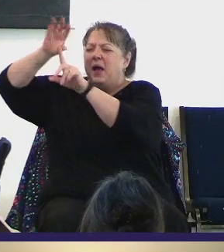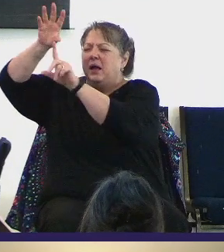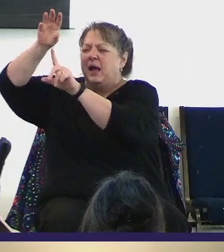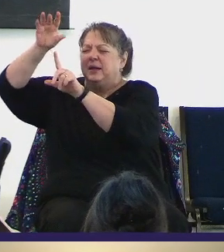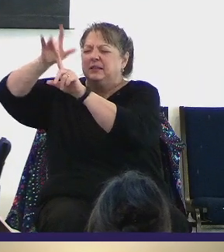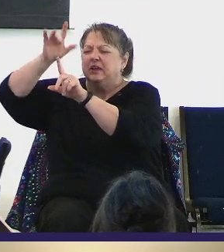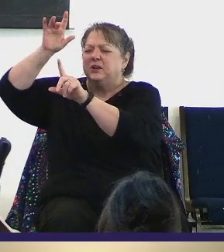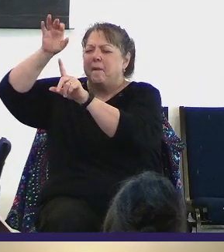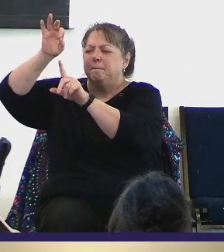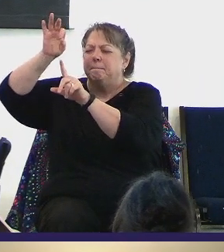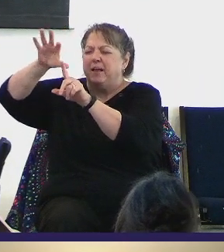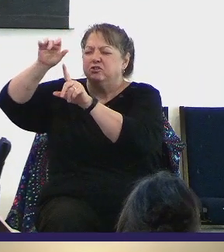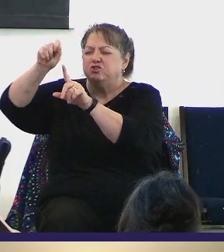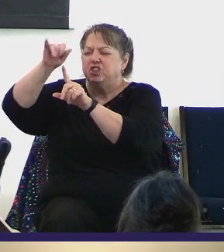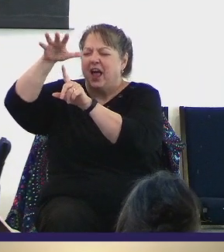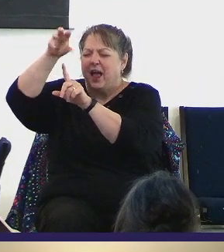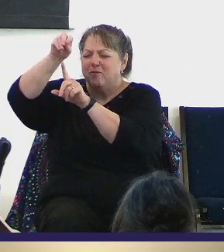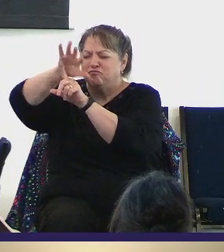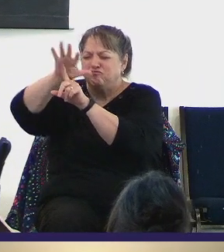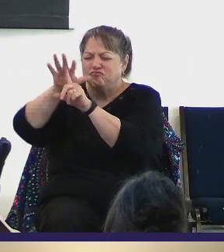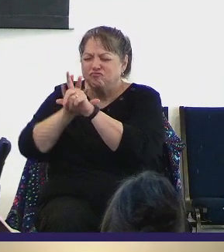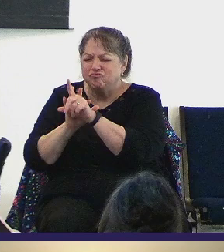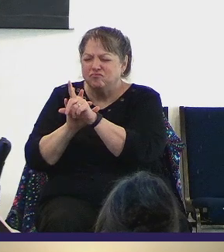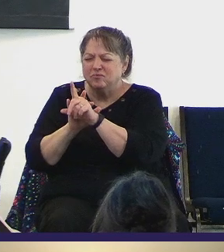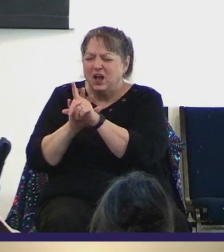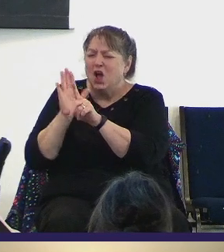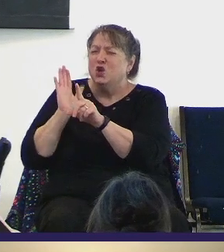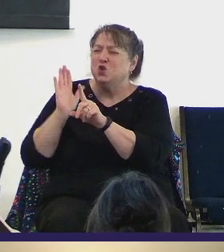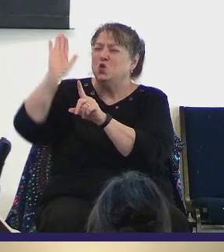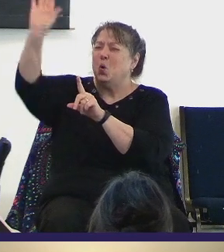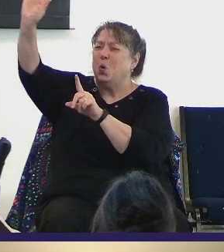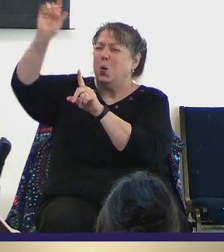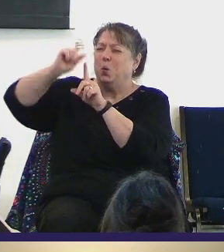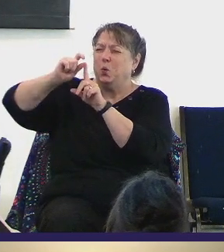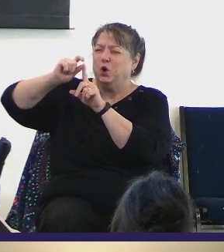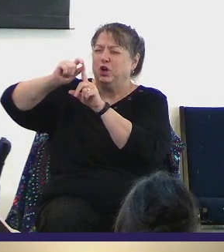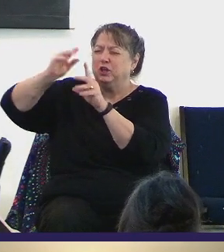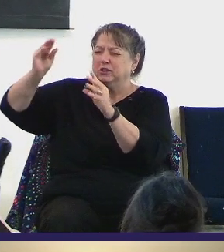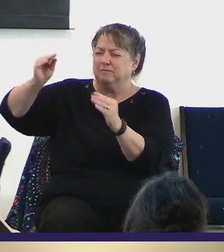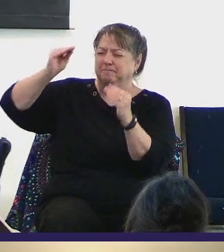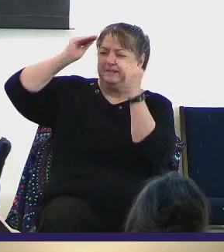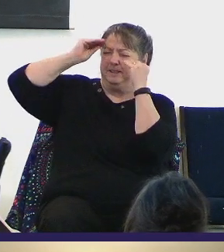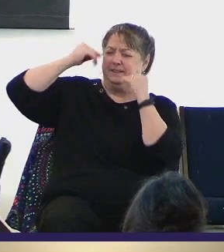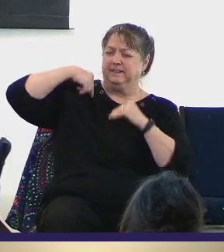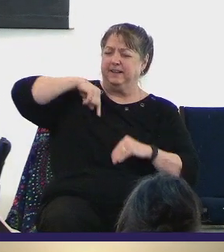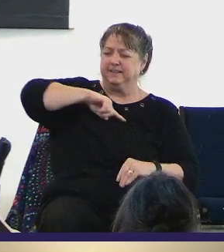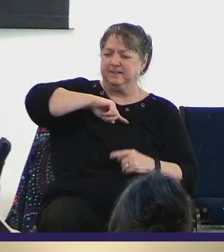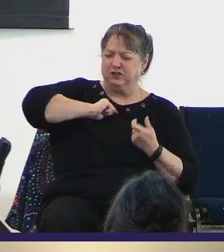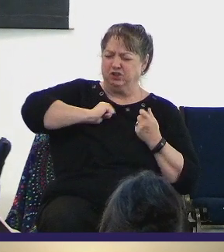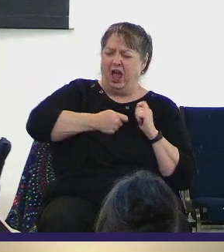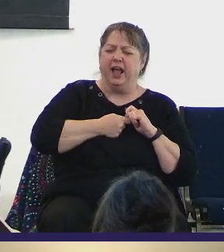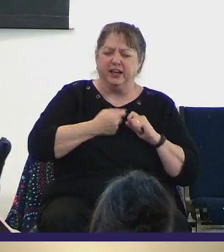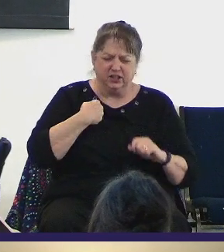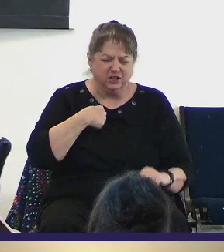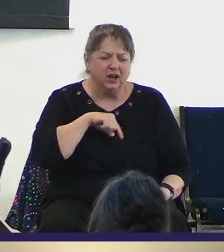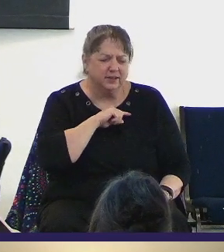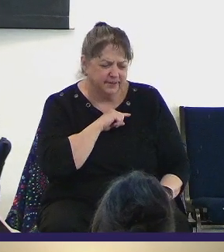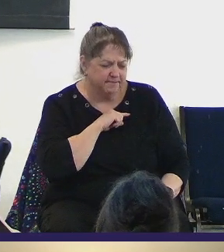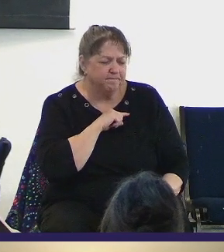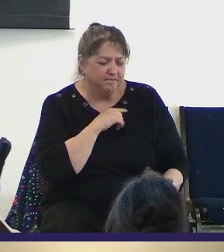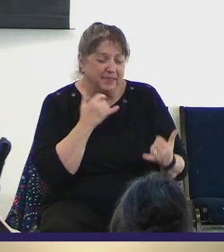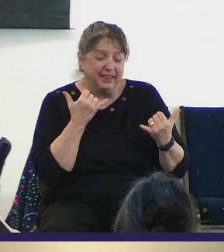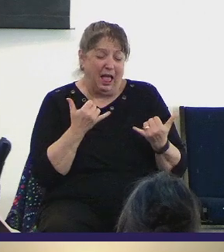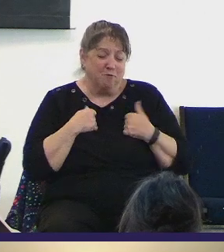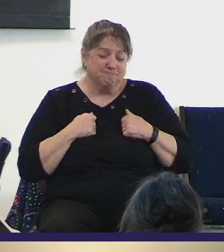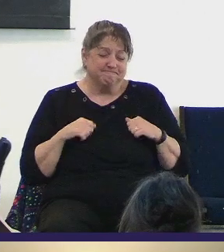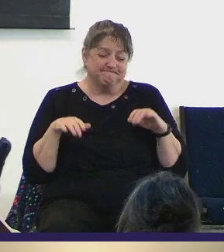your words will come out and change our lives. Father, we give you this time, and we